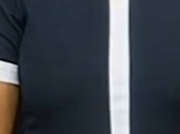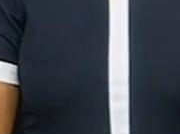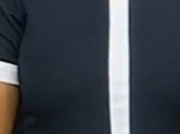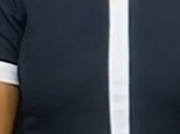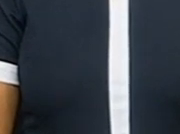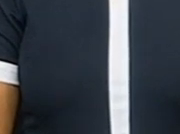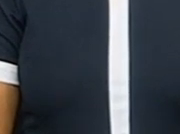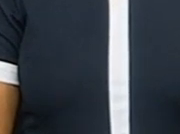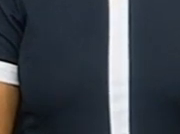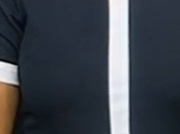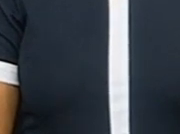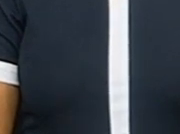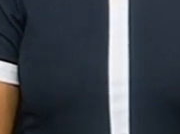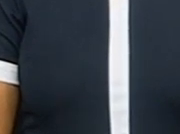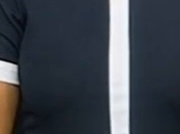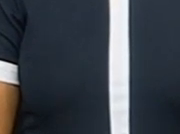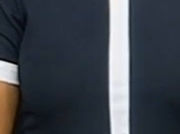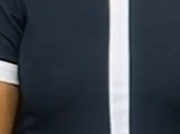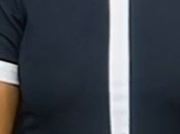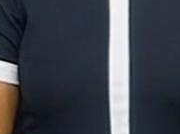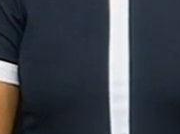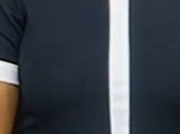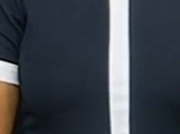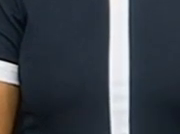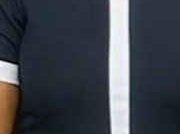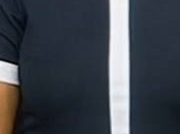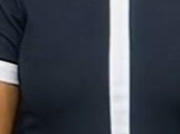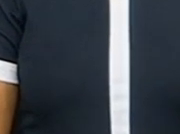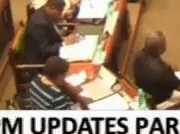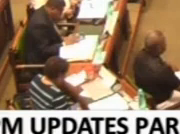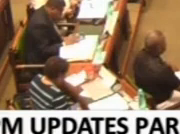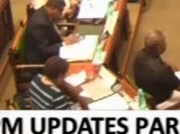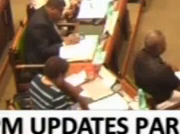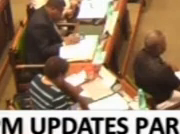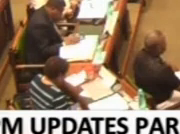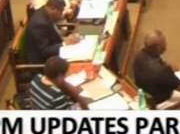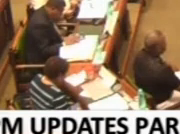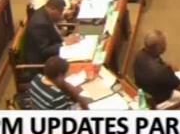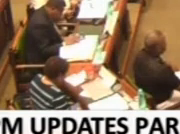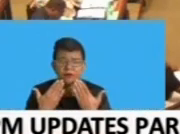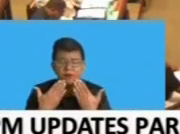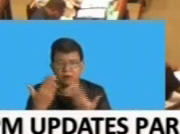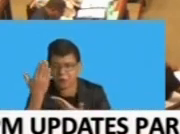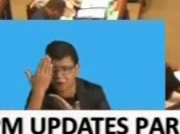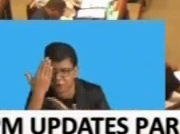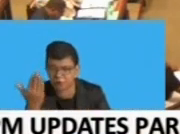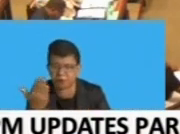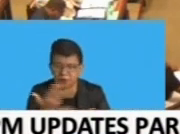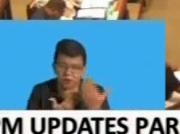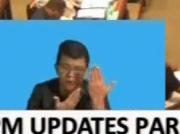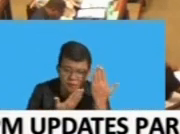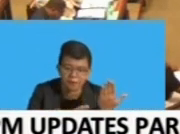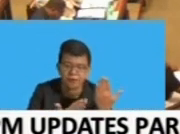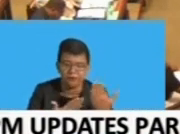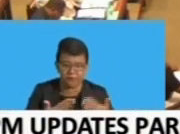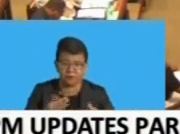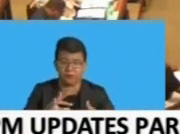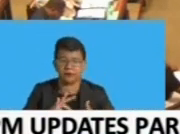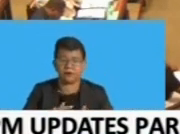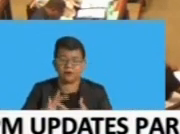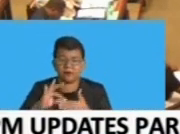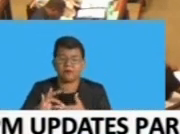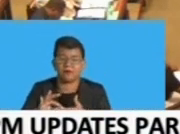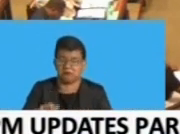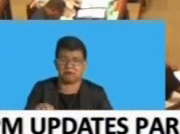compared to Australia and its friends' approach to phase out fossil fuel and coal. Prime Minister Voreqe Bainimarama highlighted this while providing an